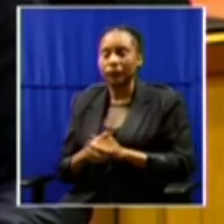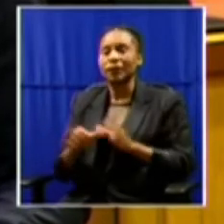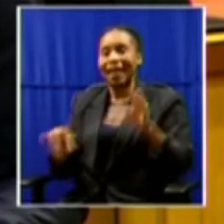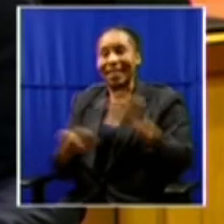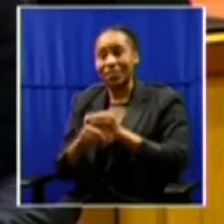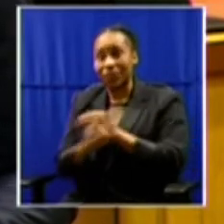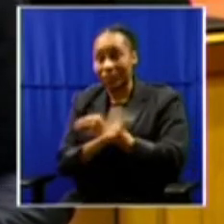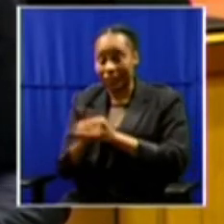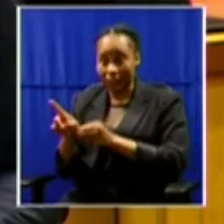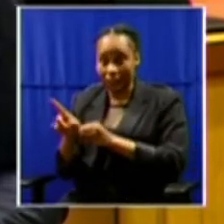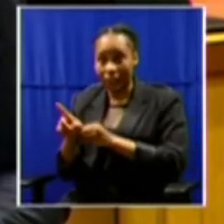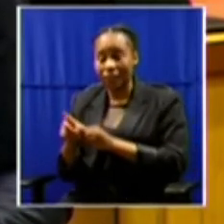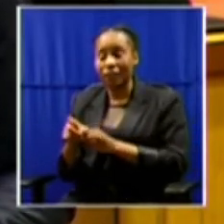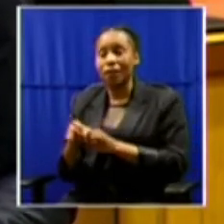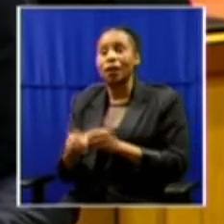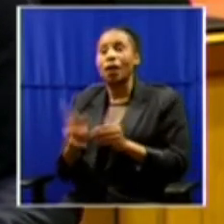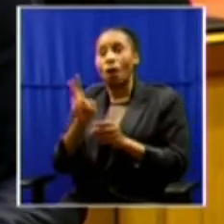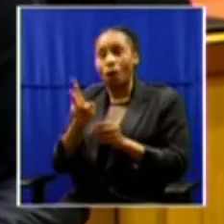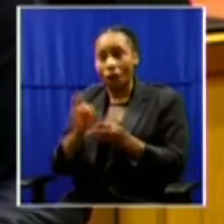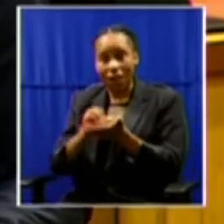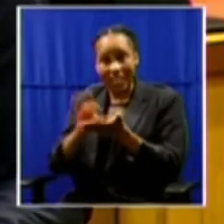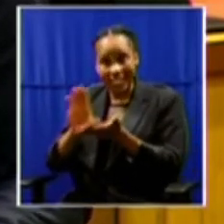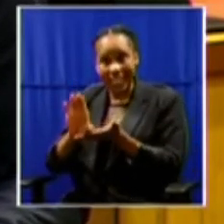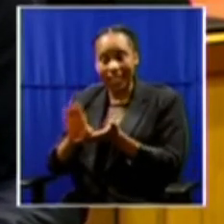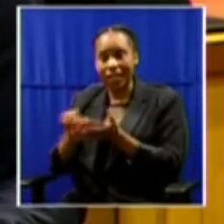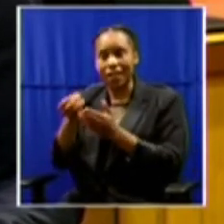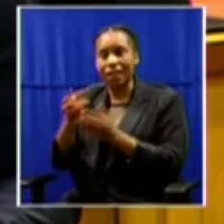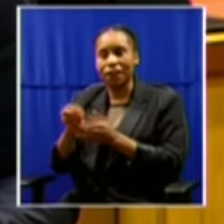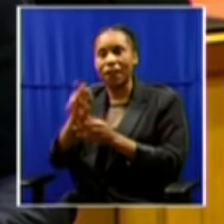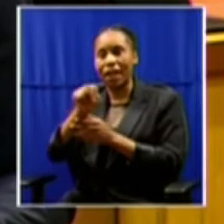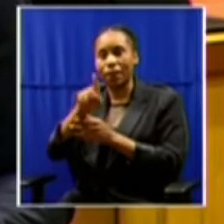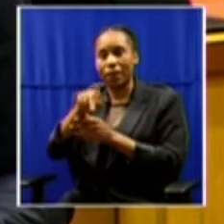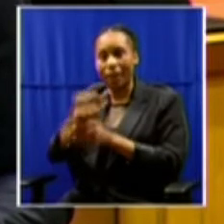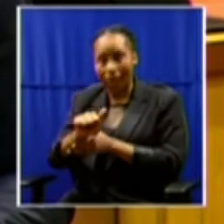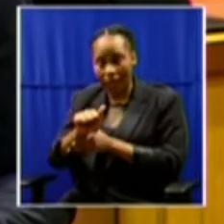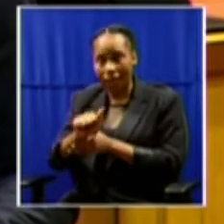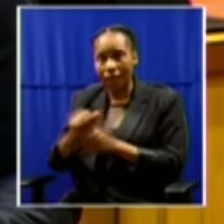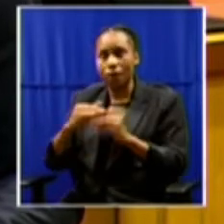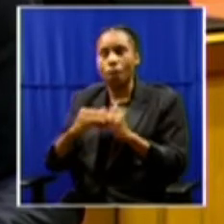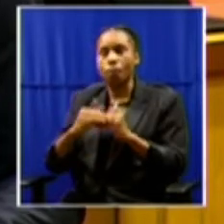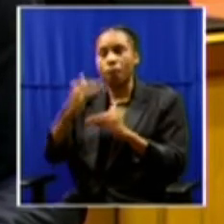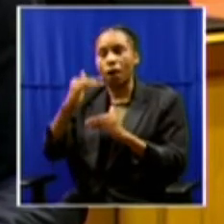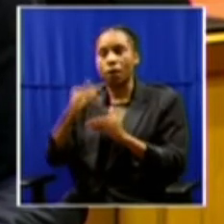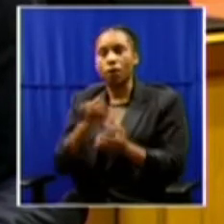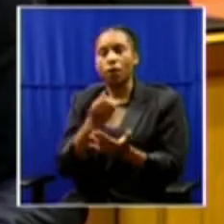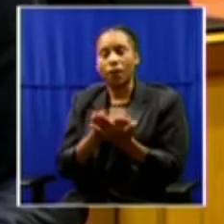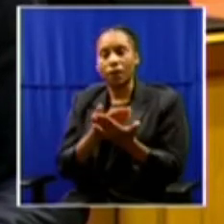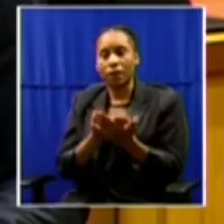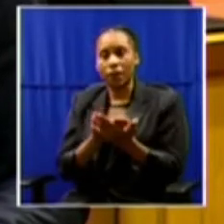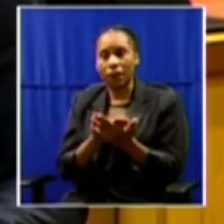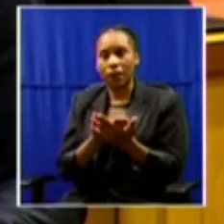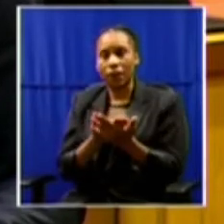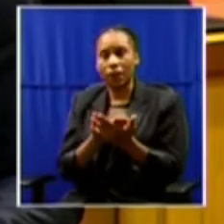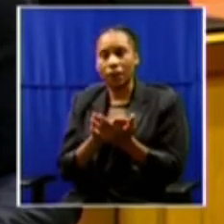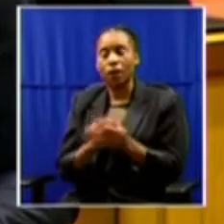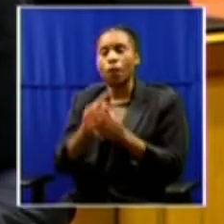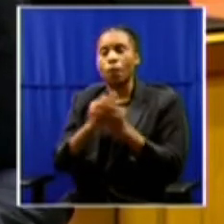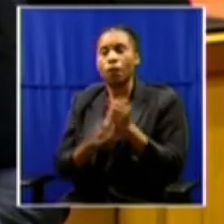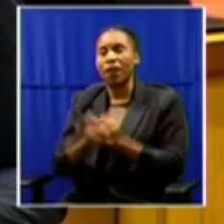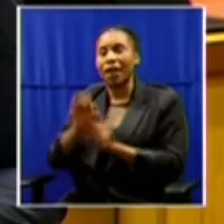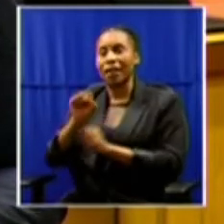the following additional funding was also allocated to the NPA to increase capacity in both the AFU and the